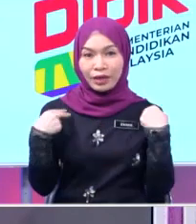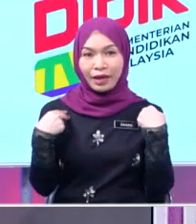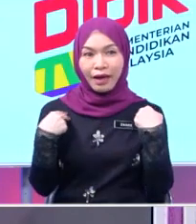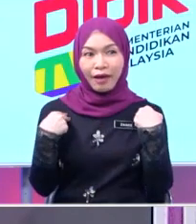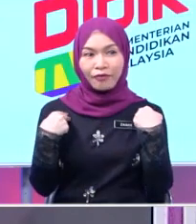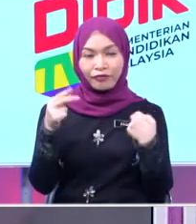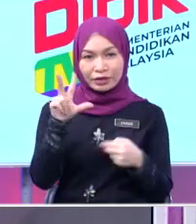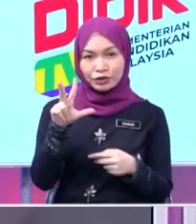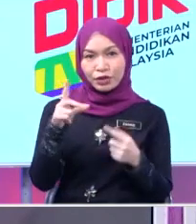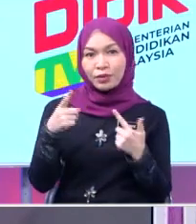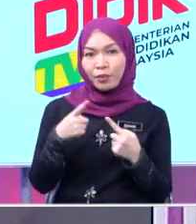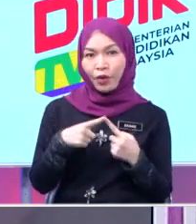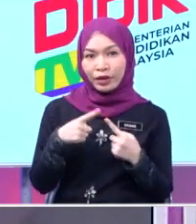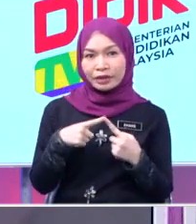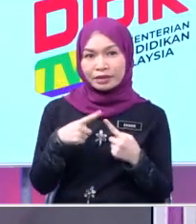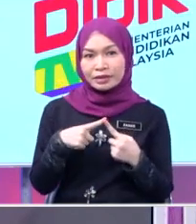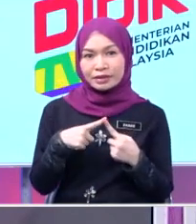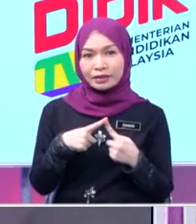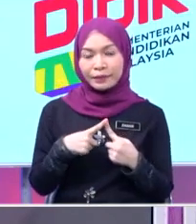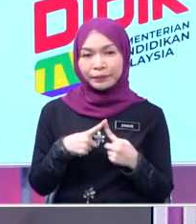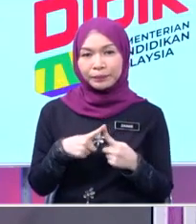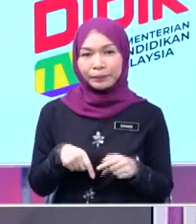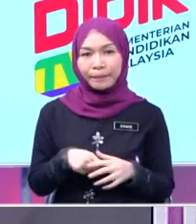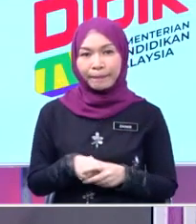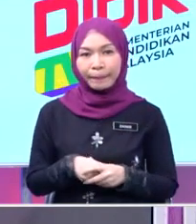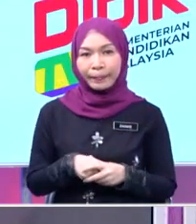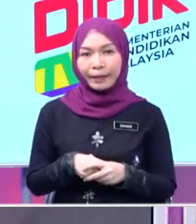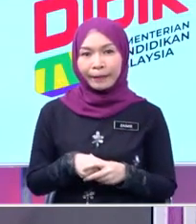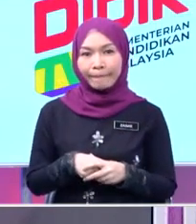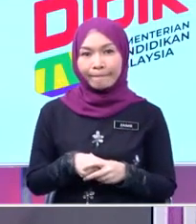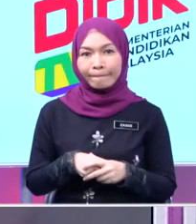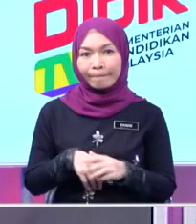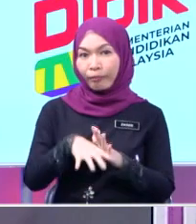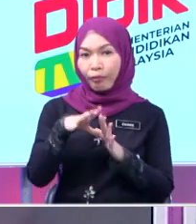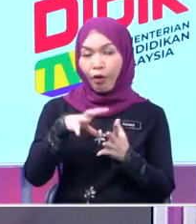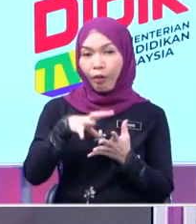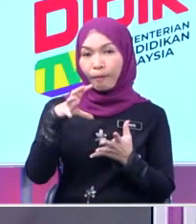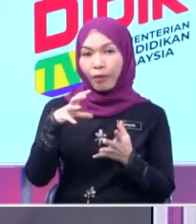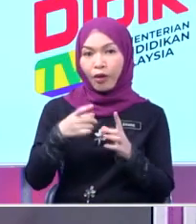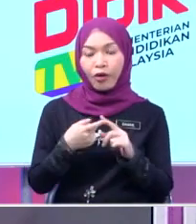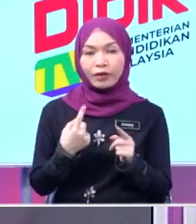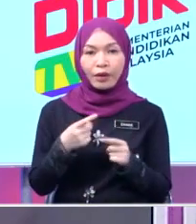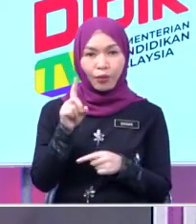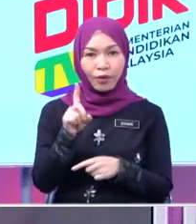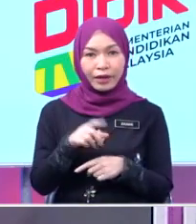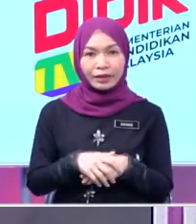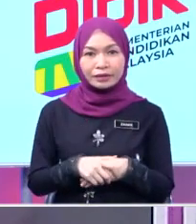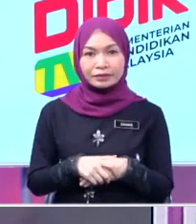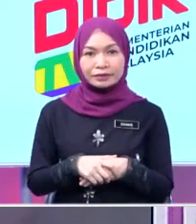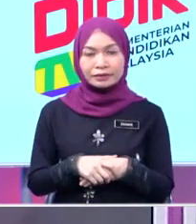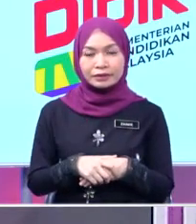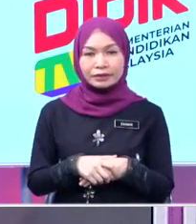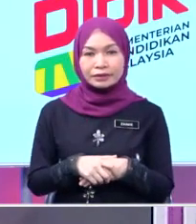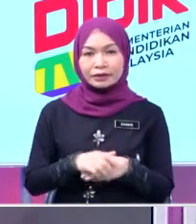see which paragraph, there will be more than one, that uses examples. So some of the key words that you will